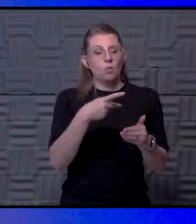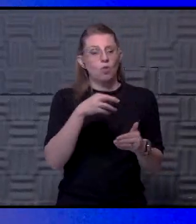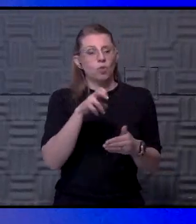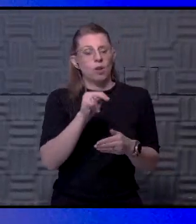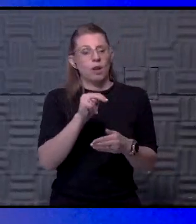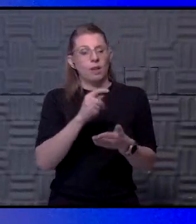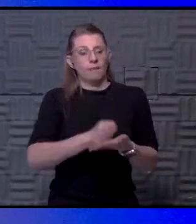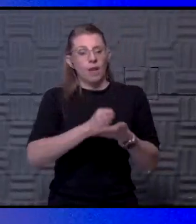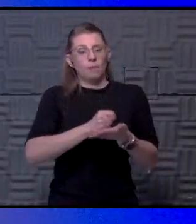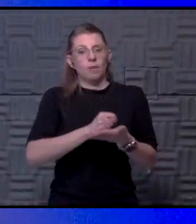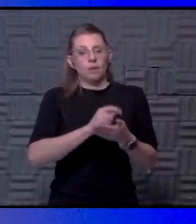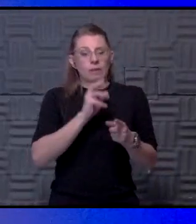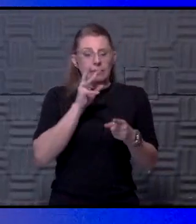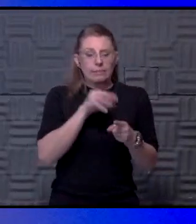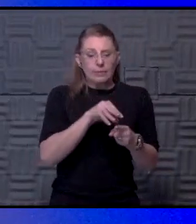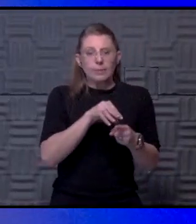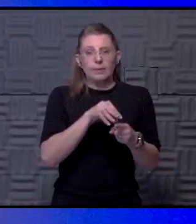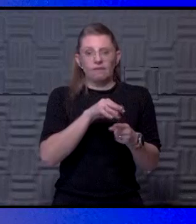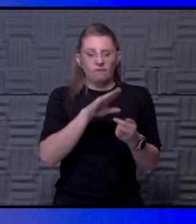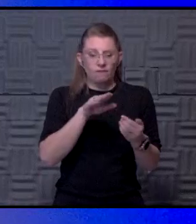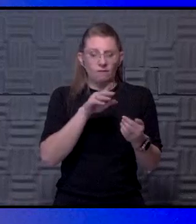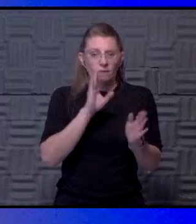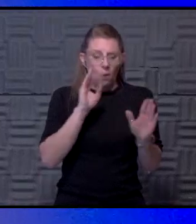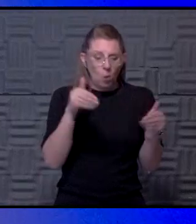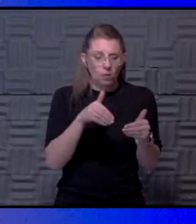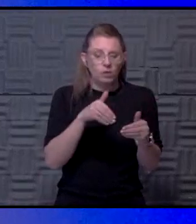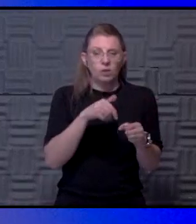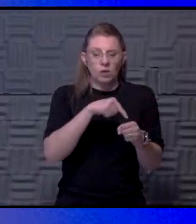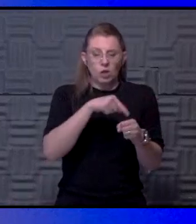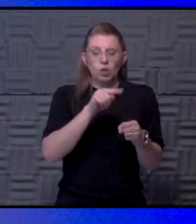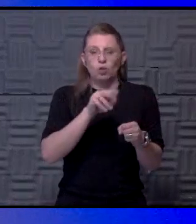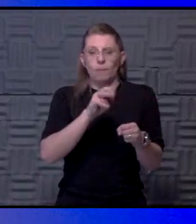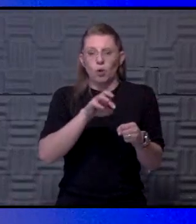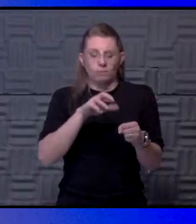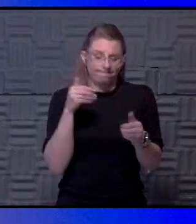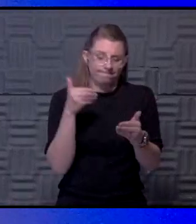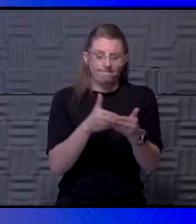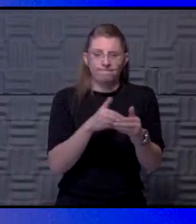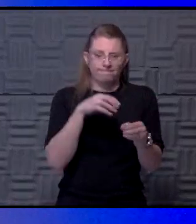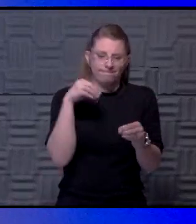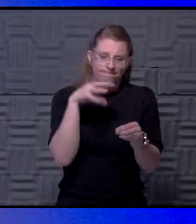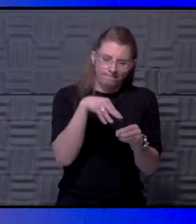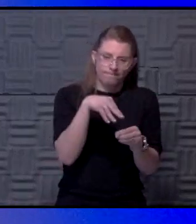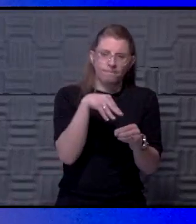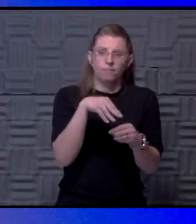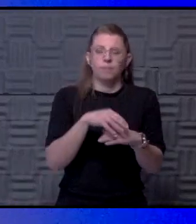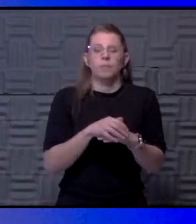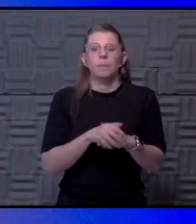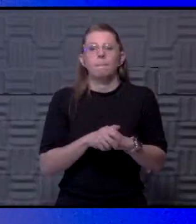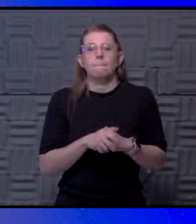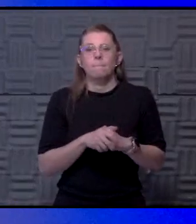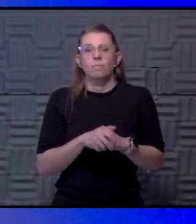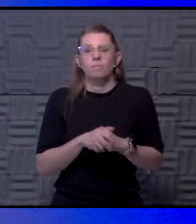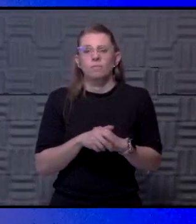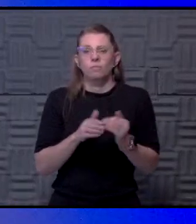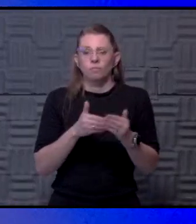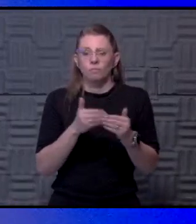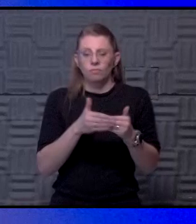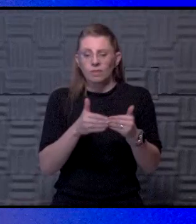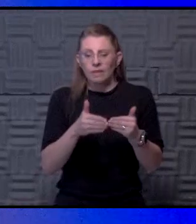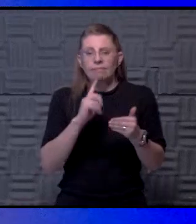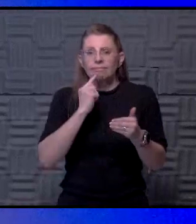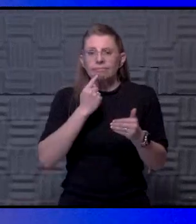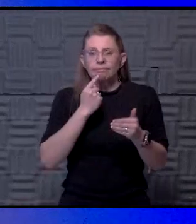struck, tumors immediately adjacent or involving, immediately adjacent to a critical